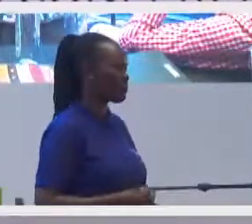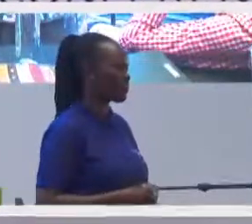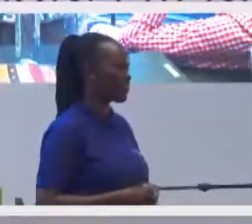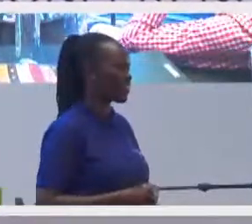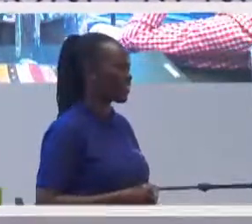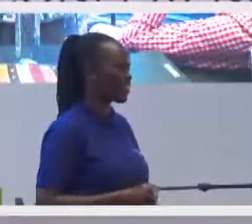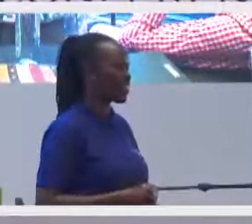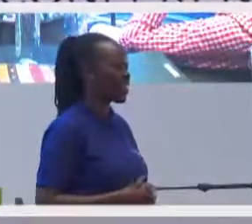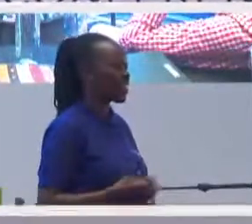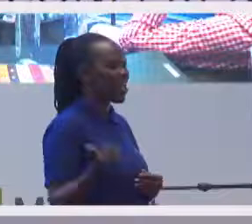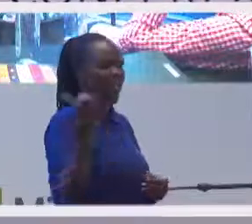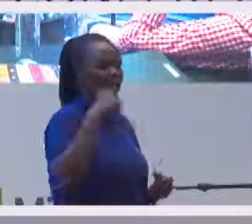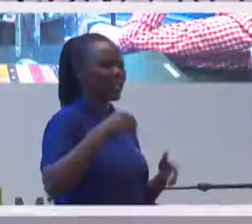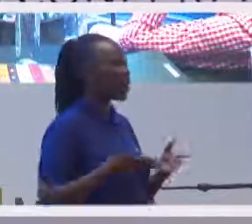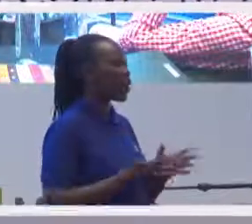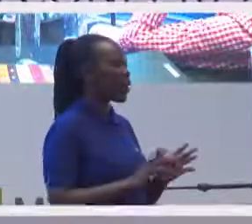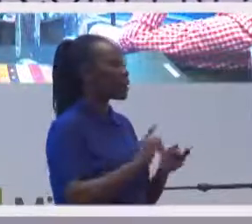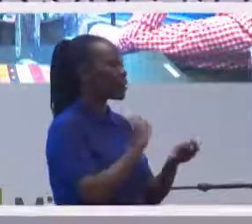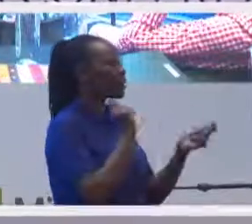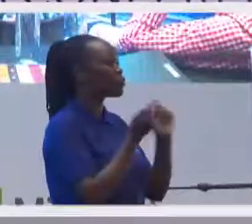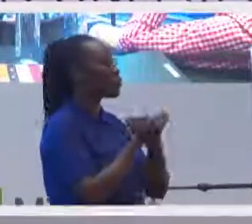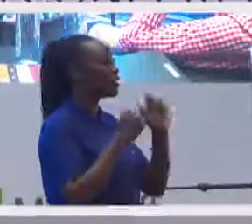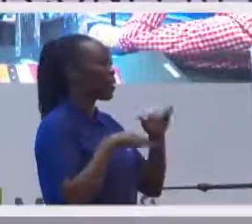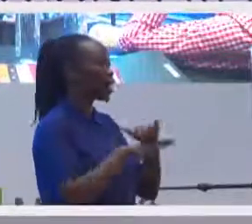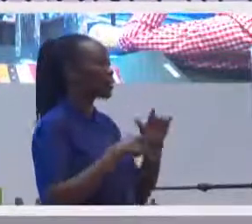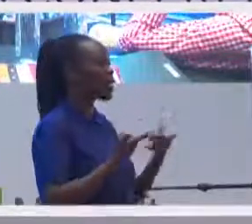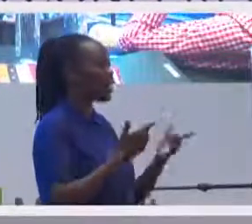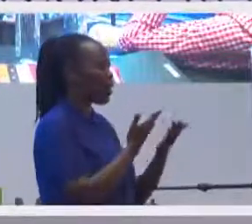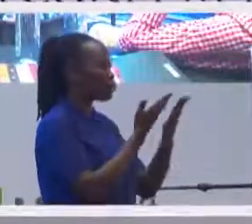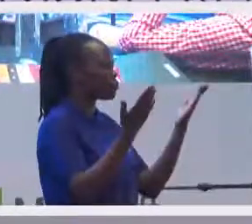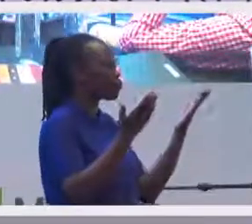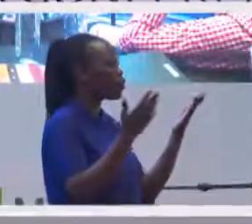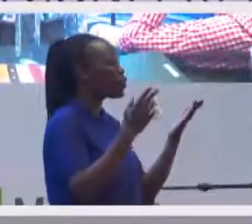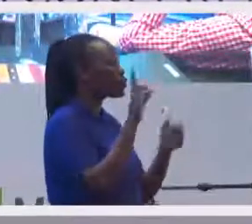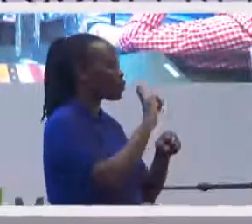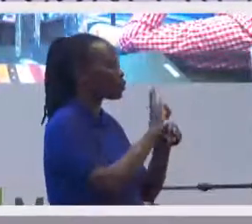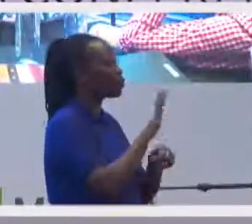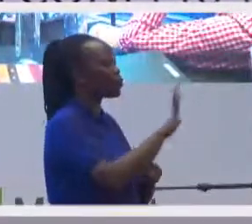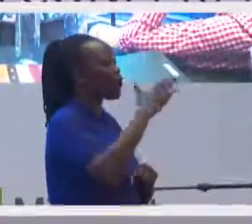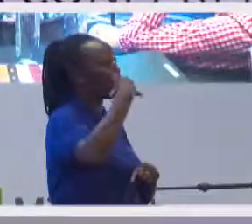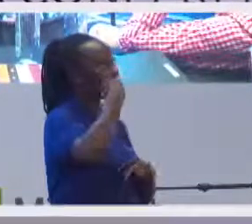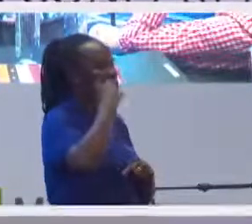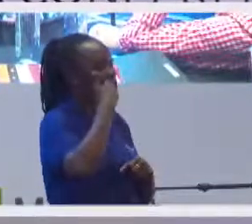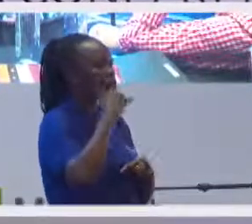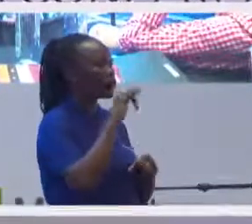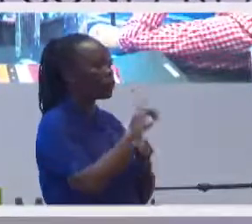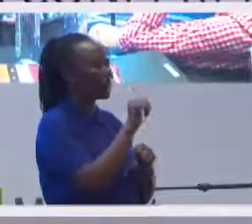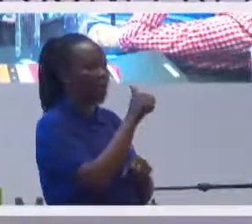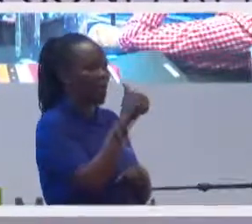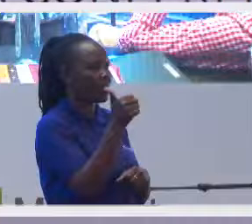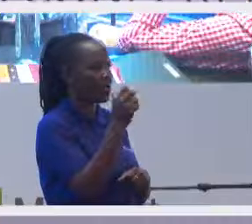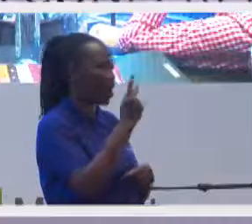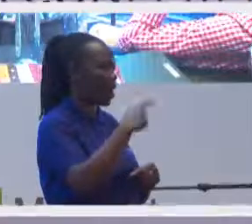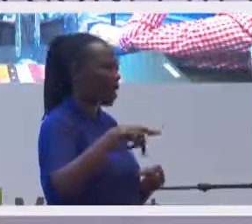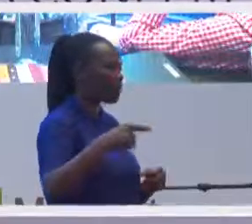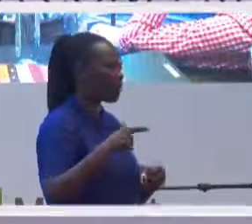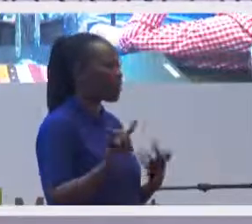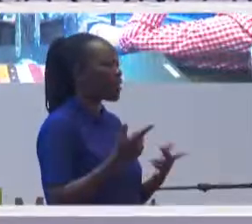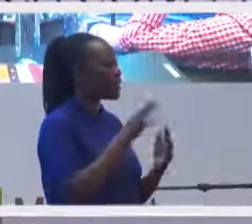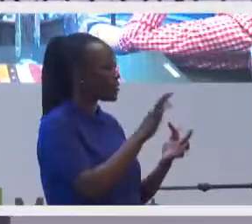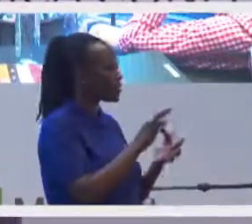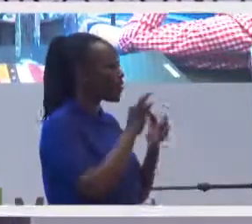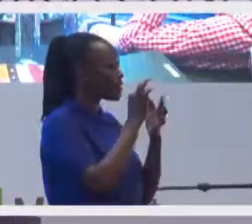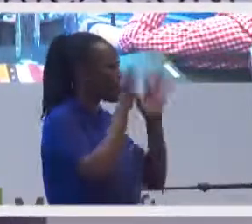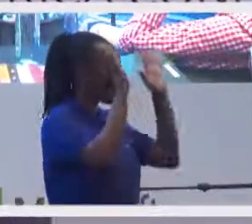Anyway, the switch access, it allows you to interact with your phone with just one switch or two, especially important